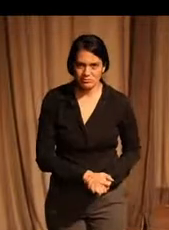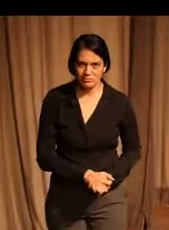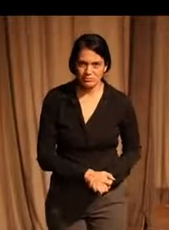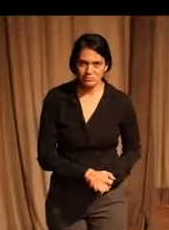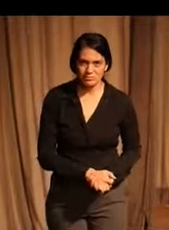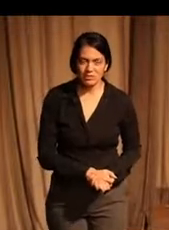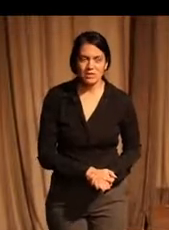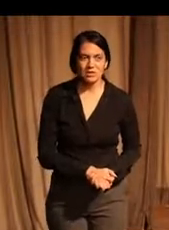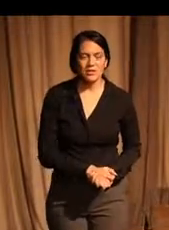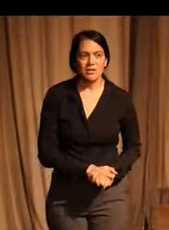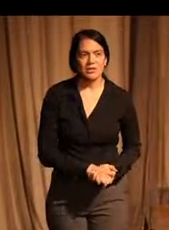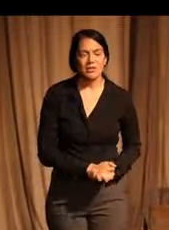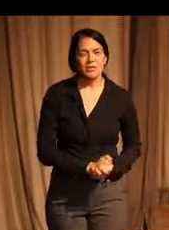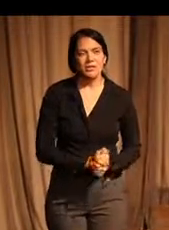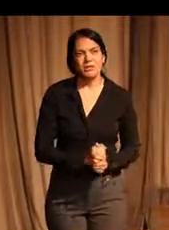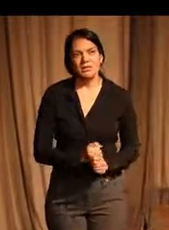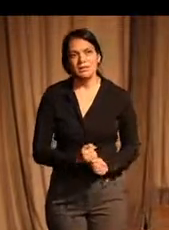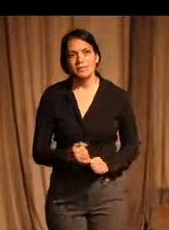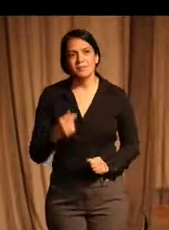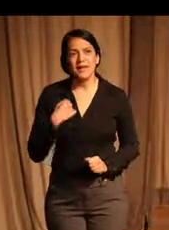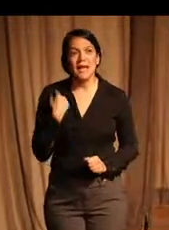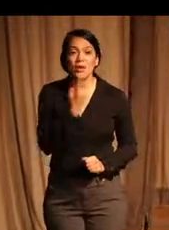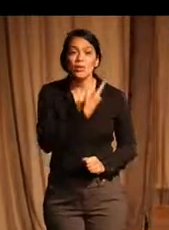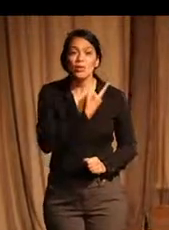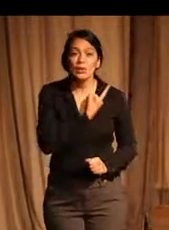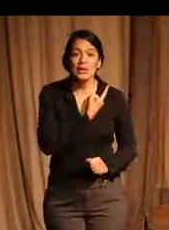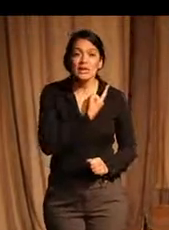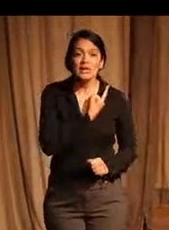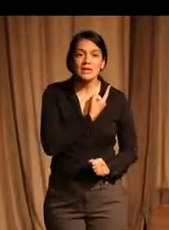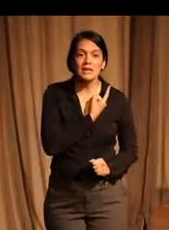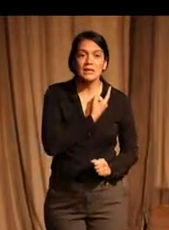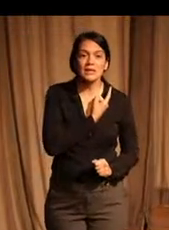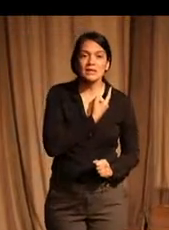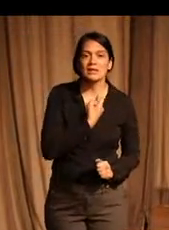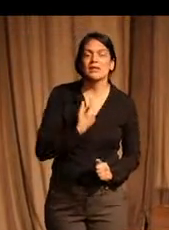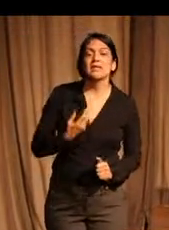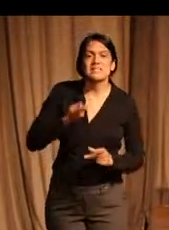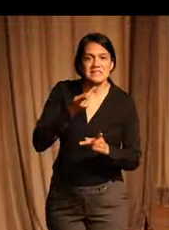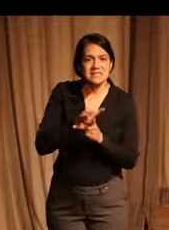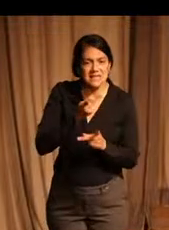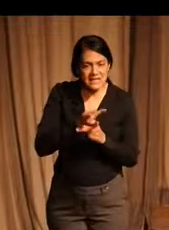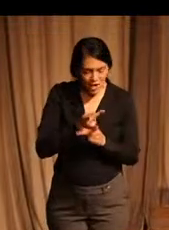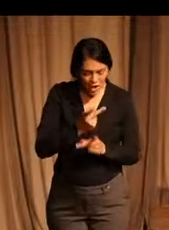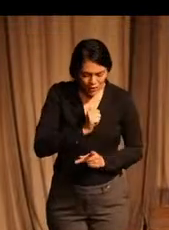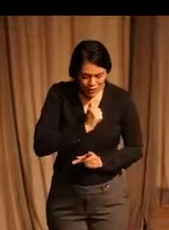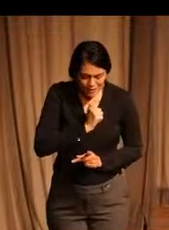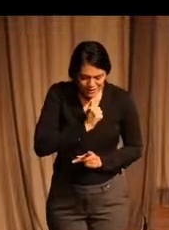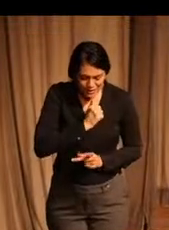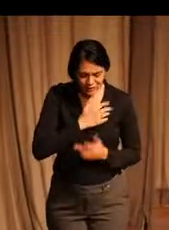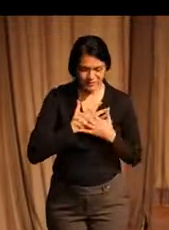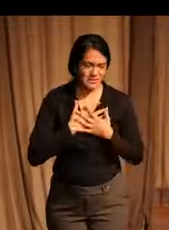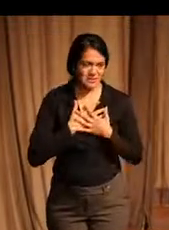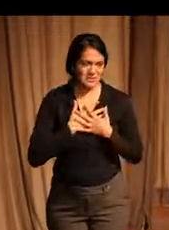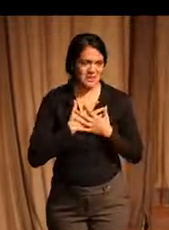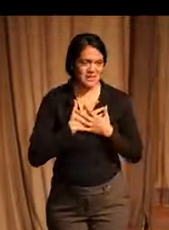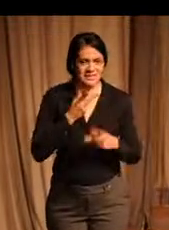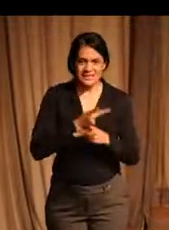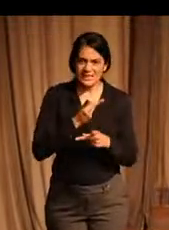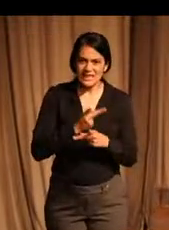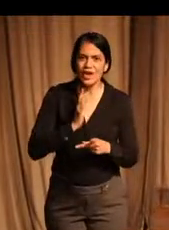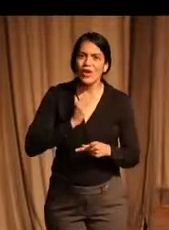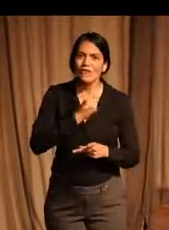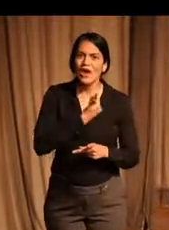of tuck them in at night and make sure they have a good breakfast and lunch and dinner. Like, how do we sustain